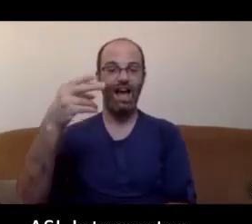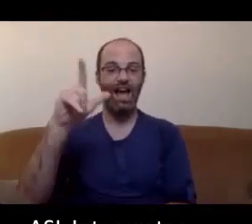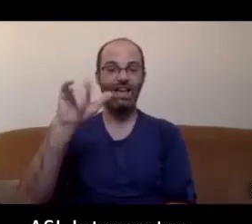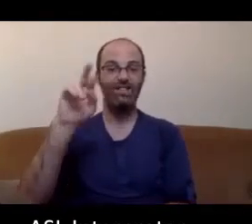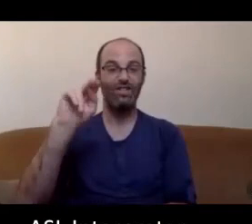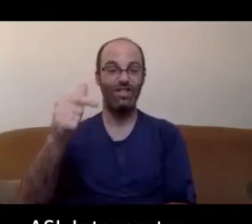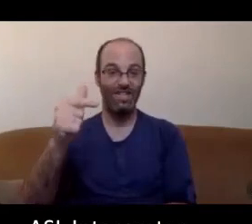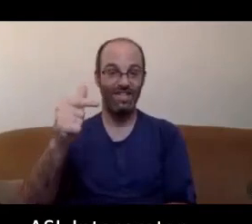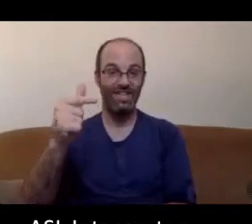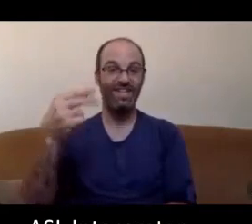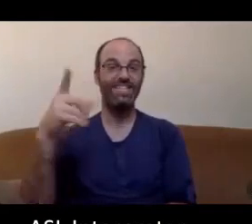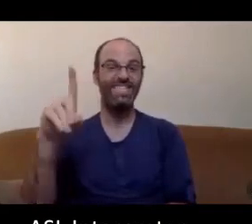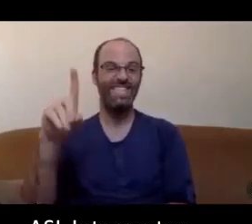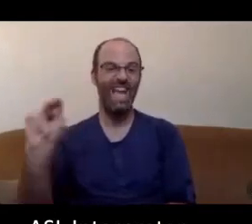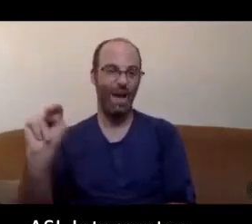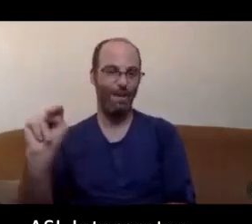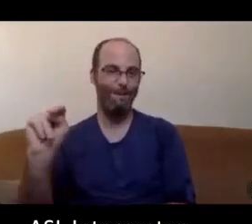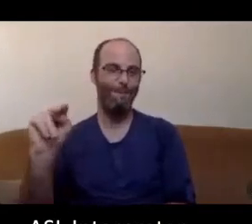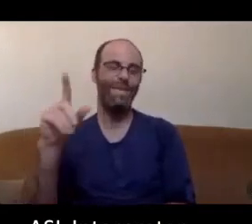And